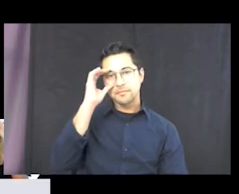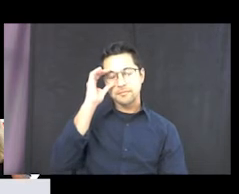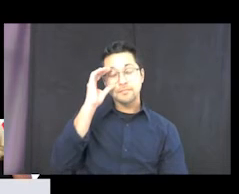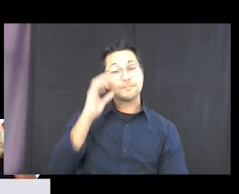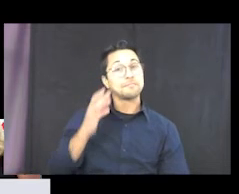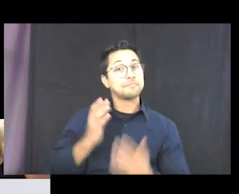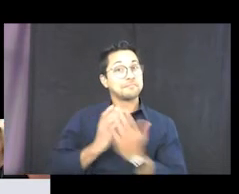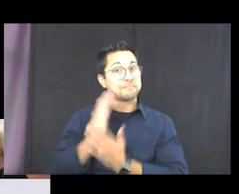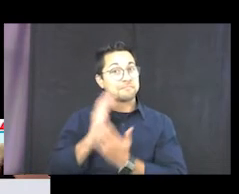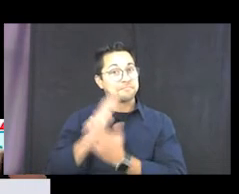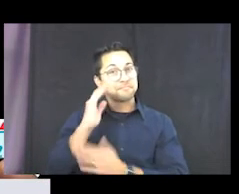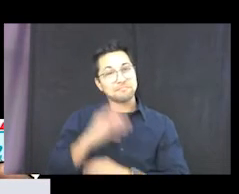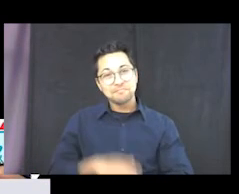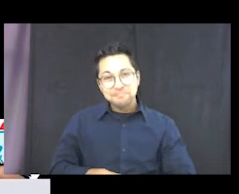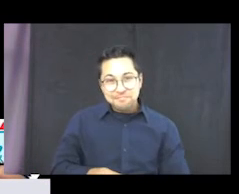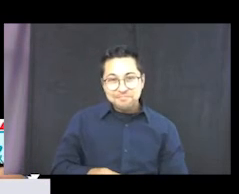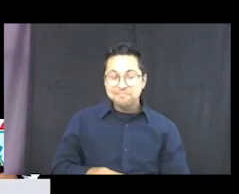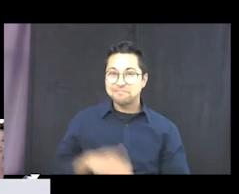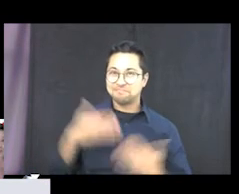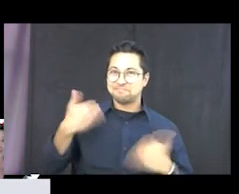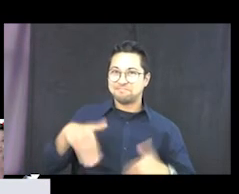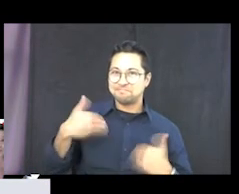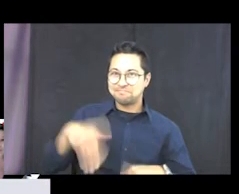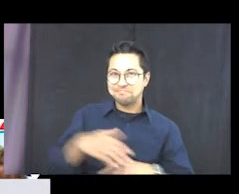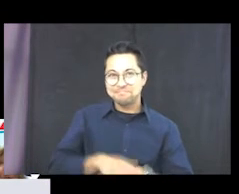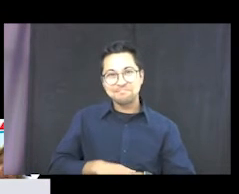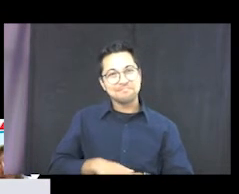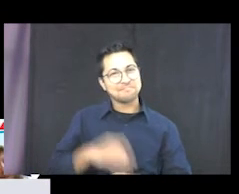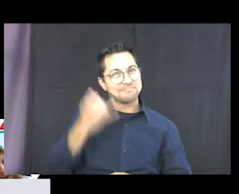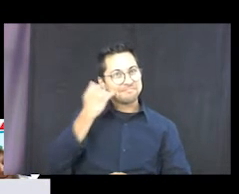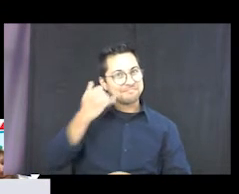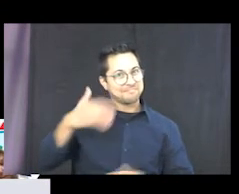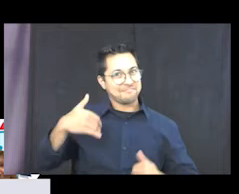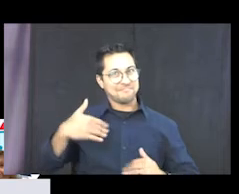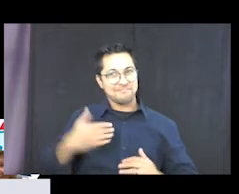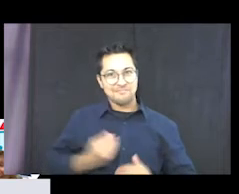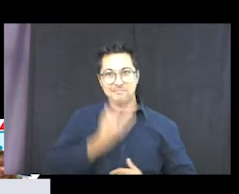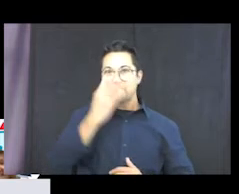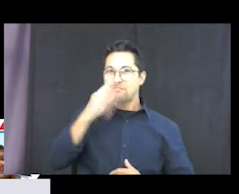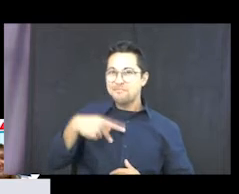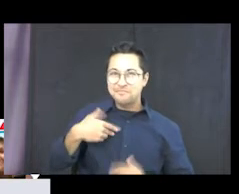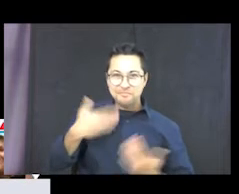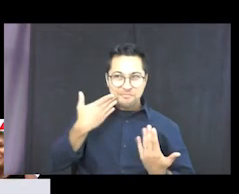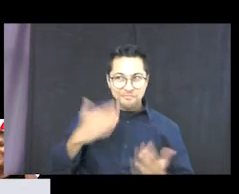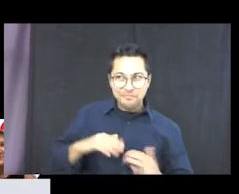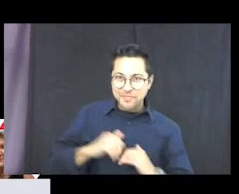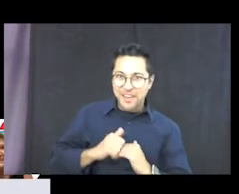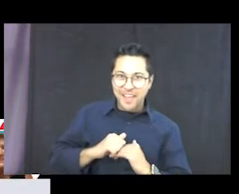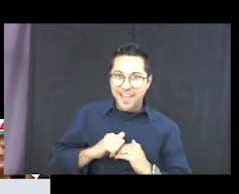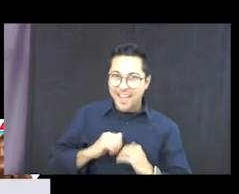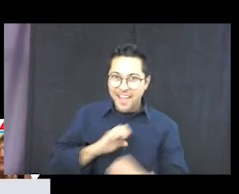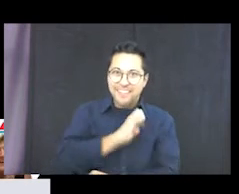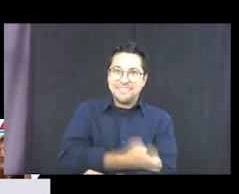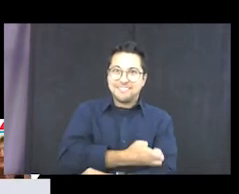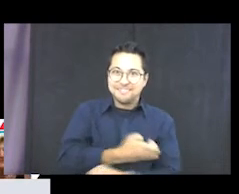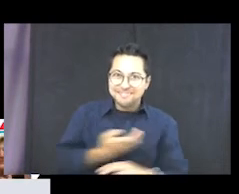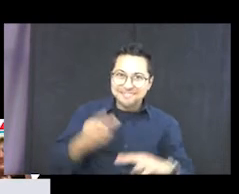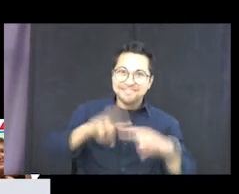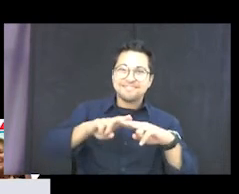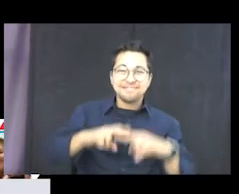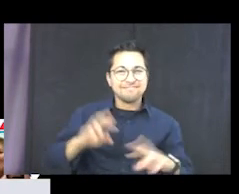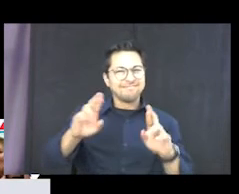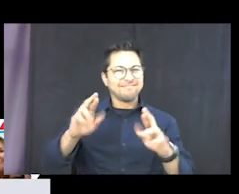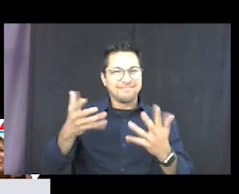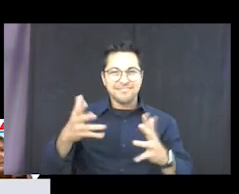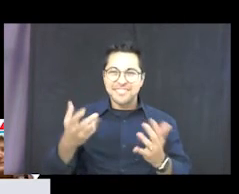All right. Wow. If we aren't warmed up now, I don't know what's going to get us warmed up. So hopefully we got